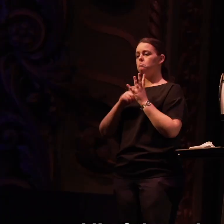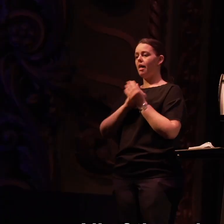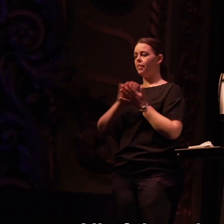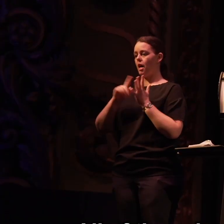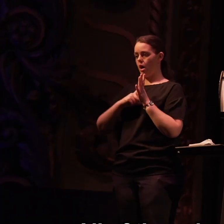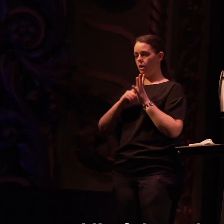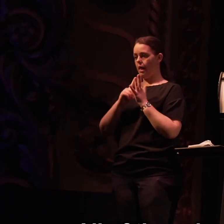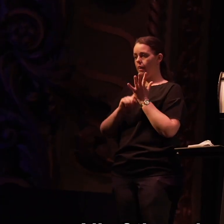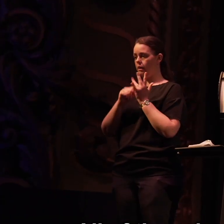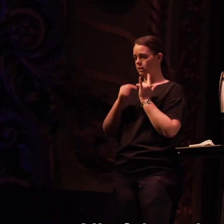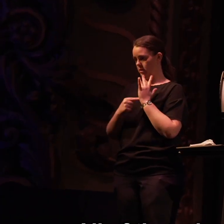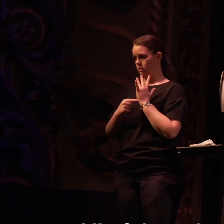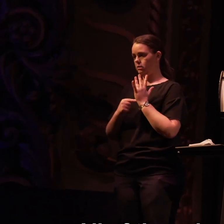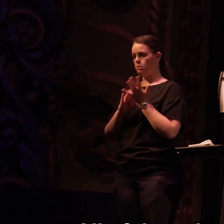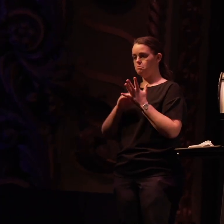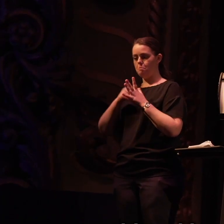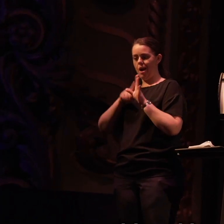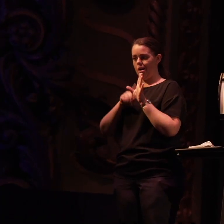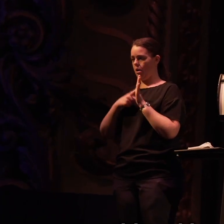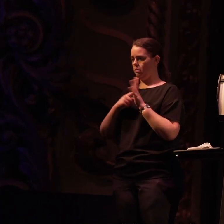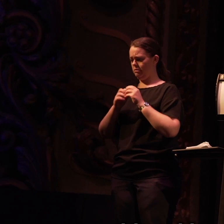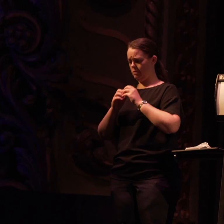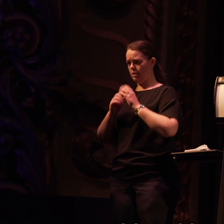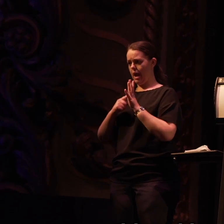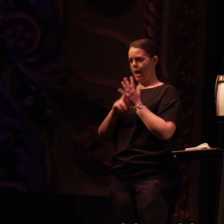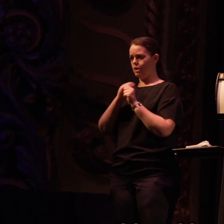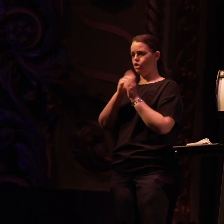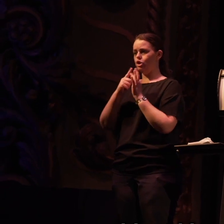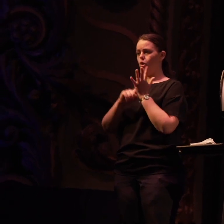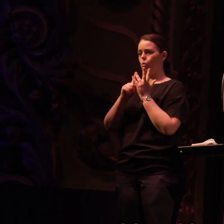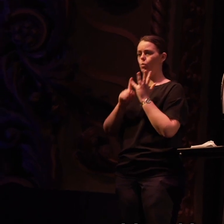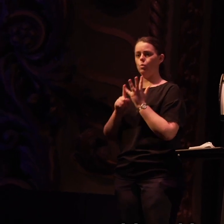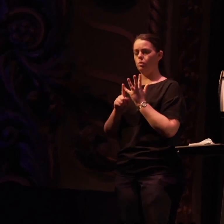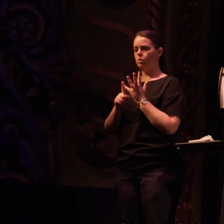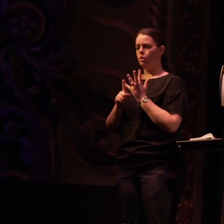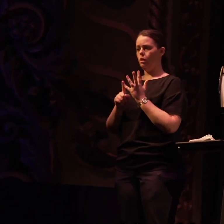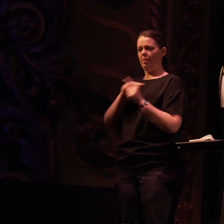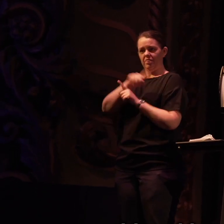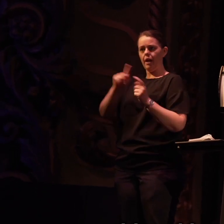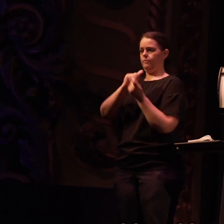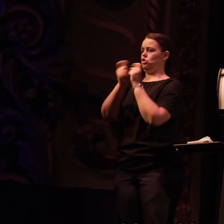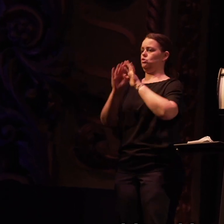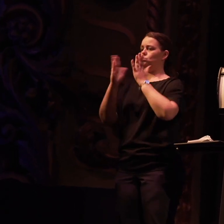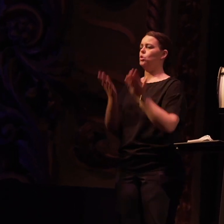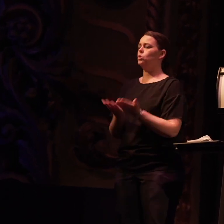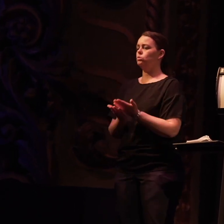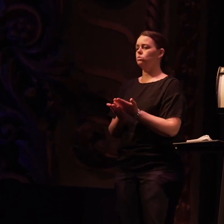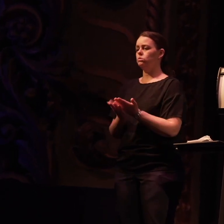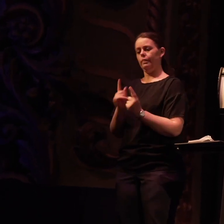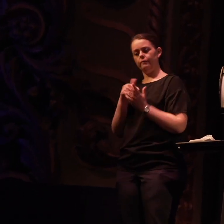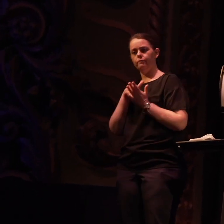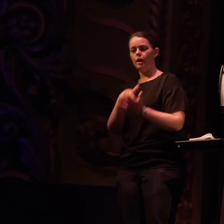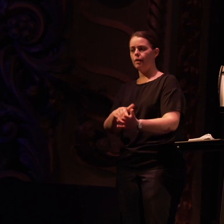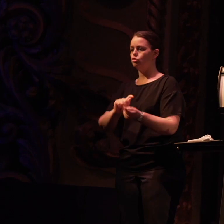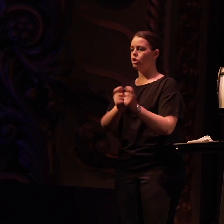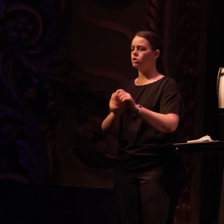incredible leaders' lives have been nothing short of phenomenal and groundbreaking, forever changing this world and the people in it. And you can do exactly